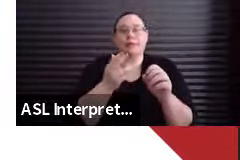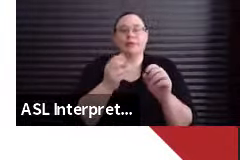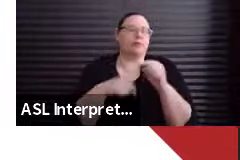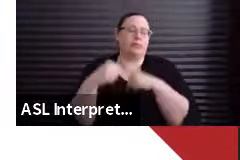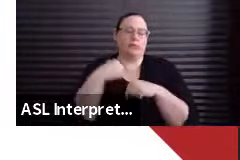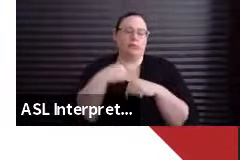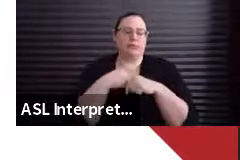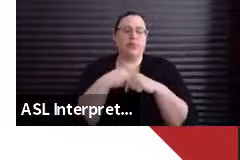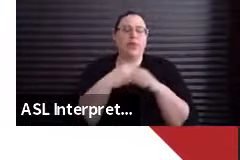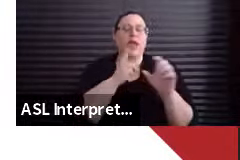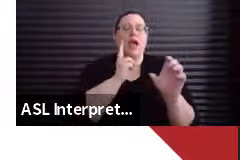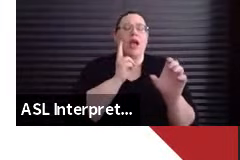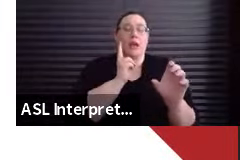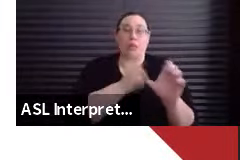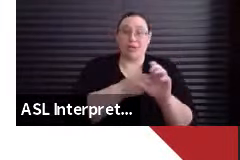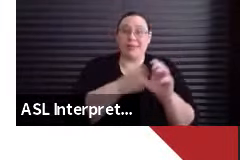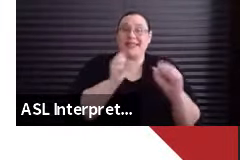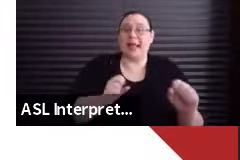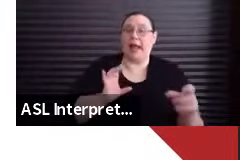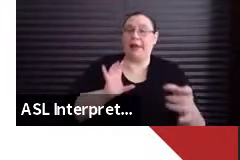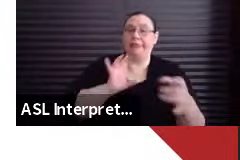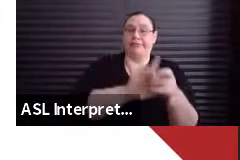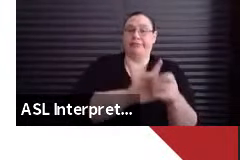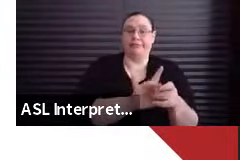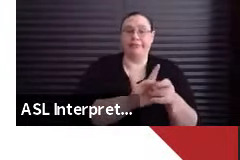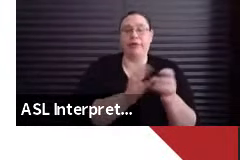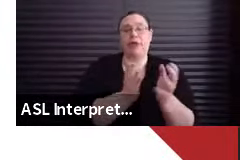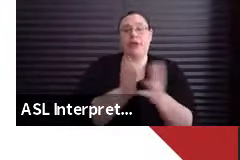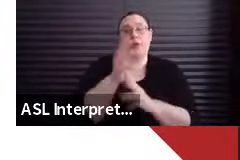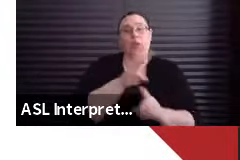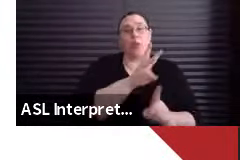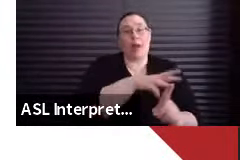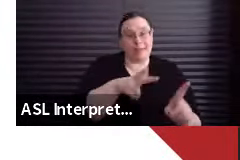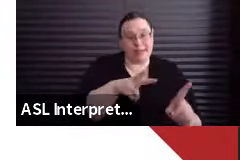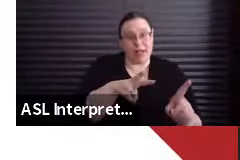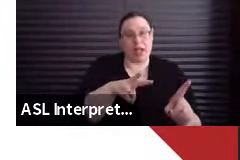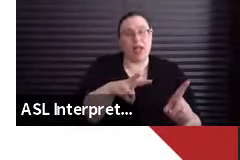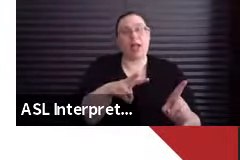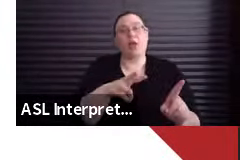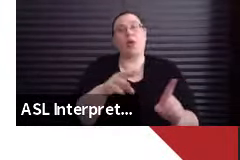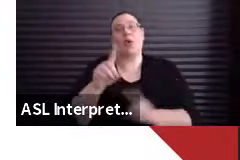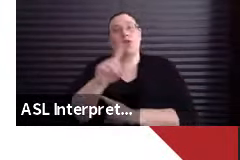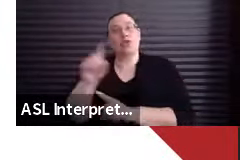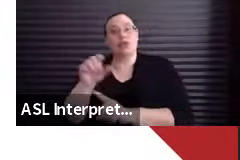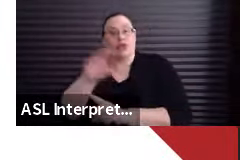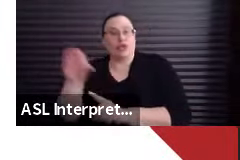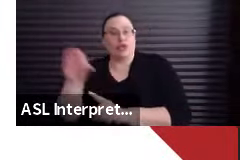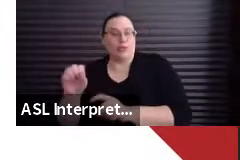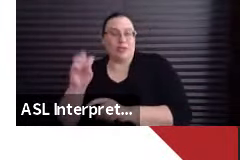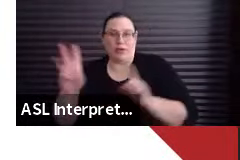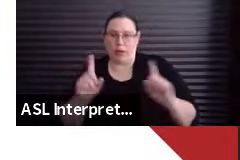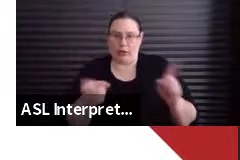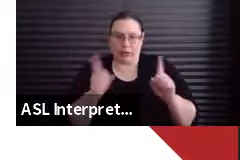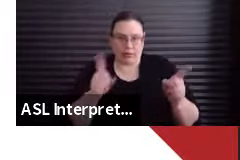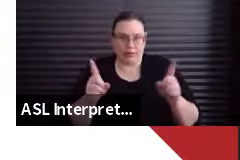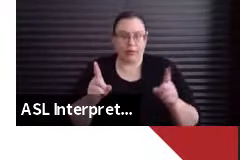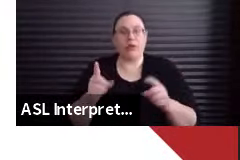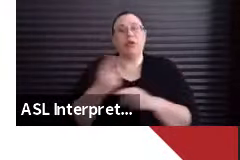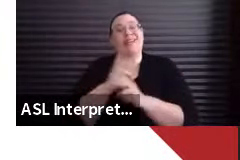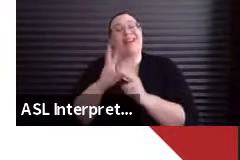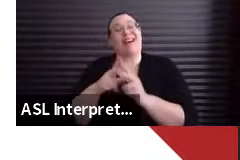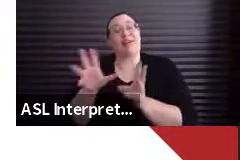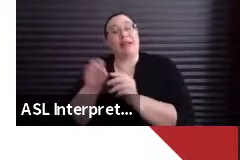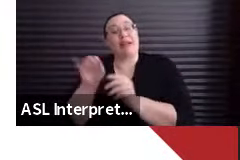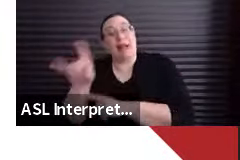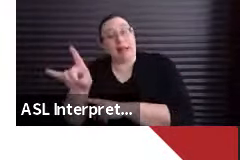So participants can also join via the website or the Zoom software as well, using either the meeting ID or the